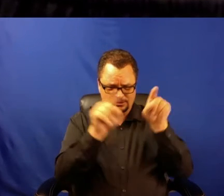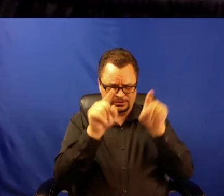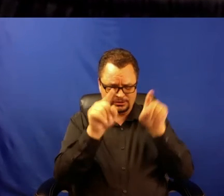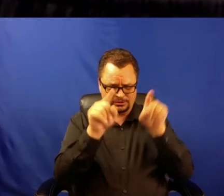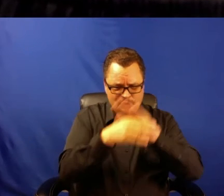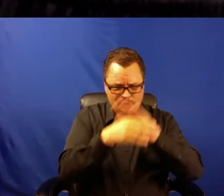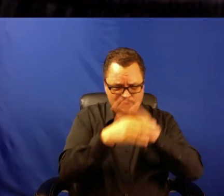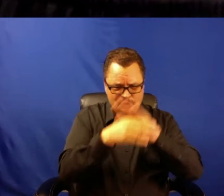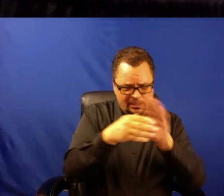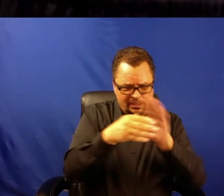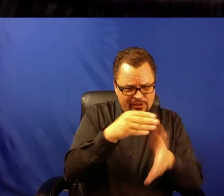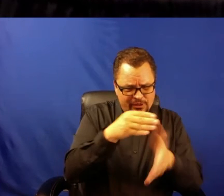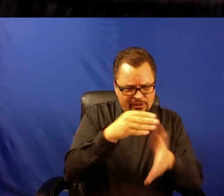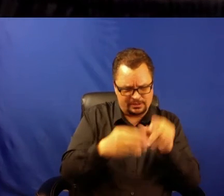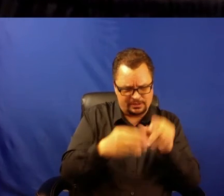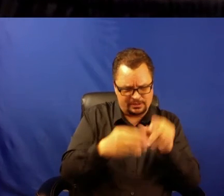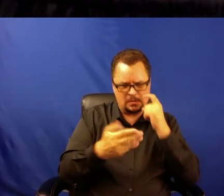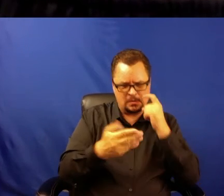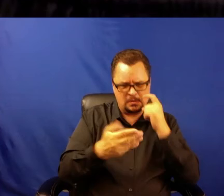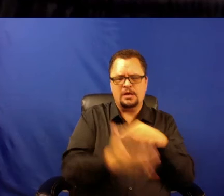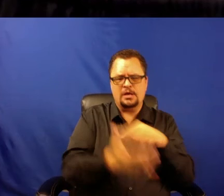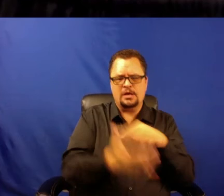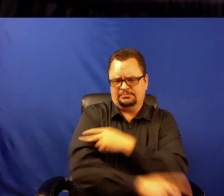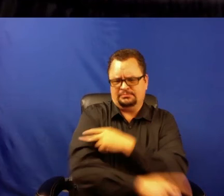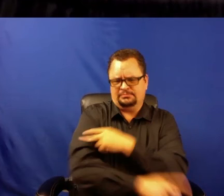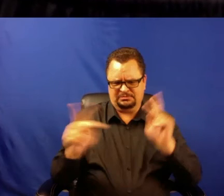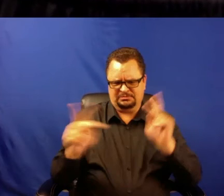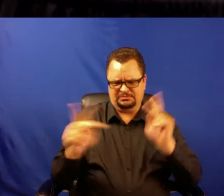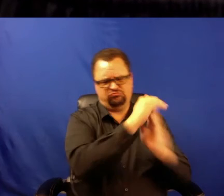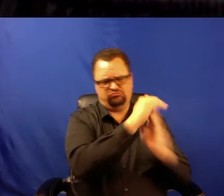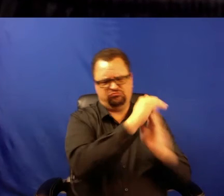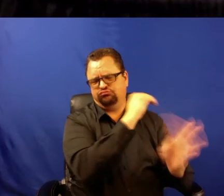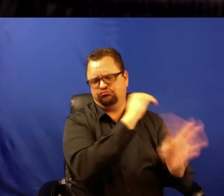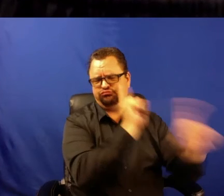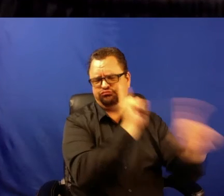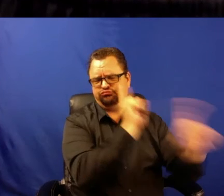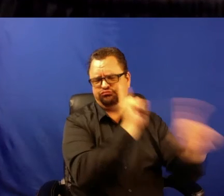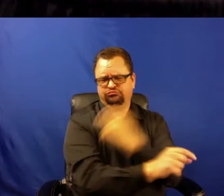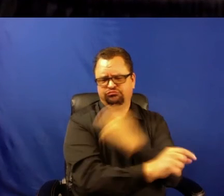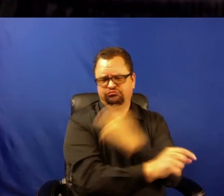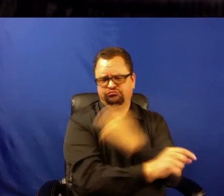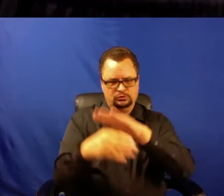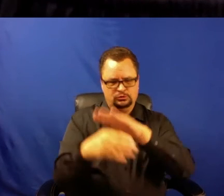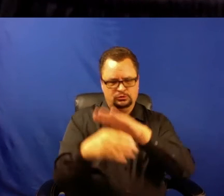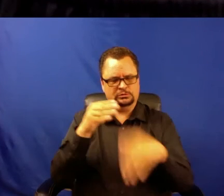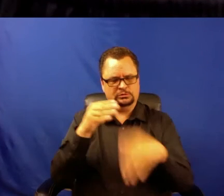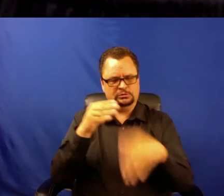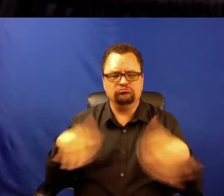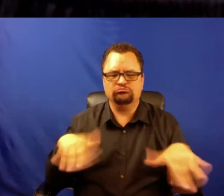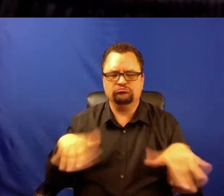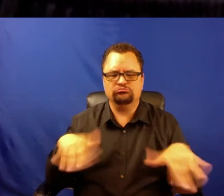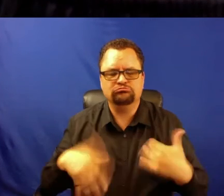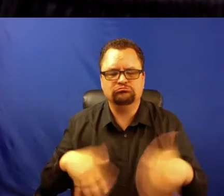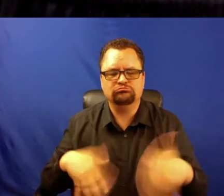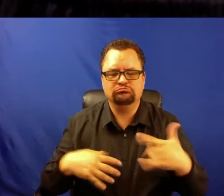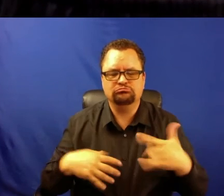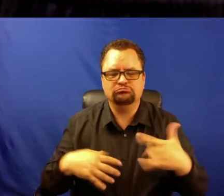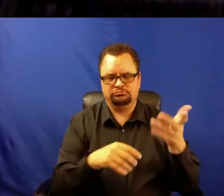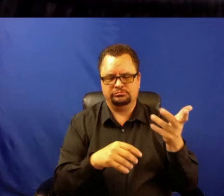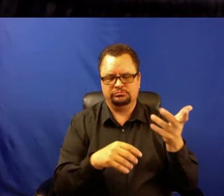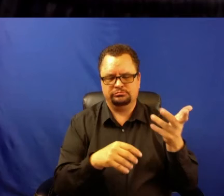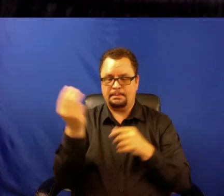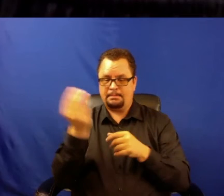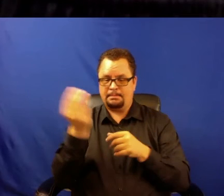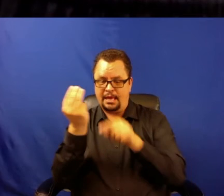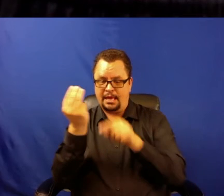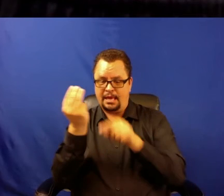data, Monday through Friday is when they're reporting it. So I just wanted you to have that clarification also. Yeah, there's a